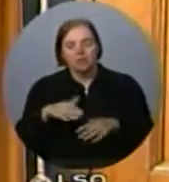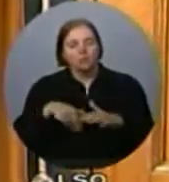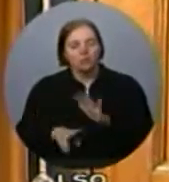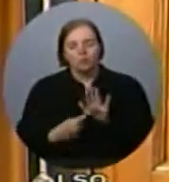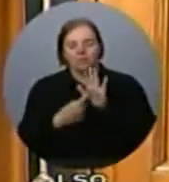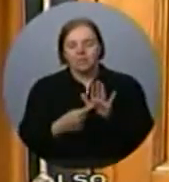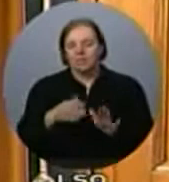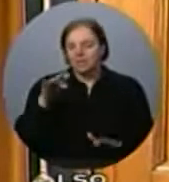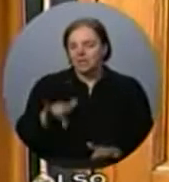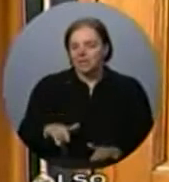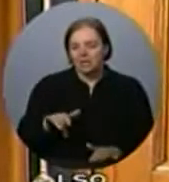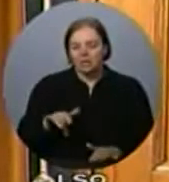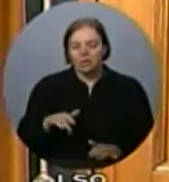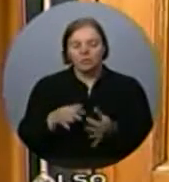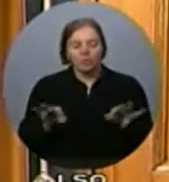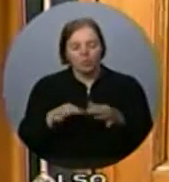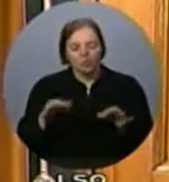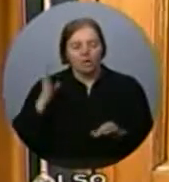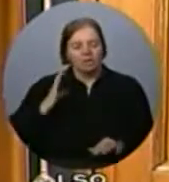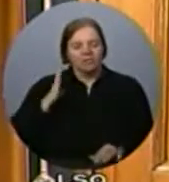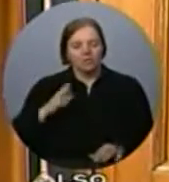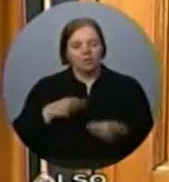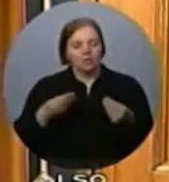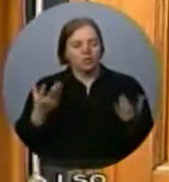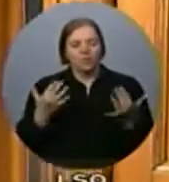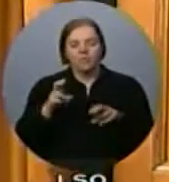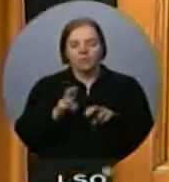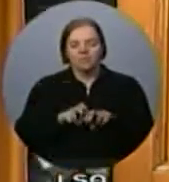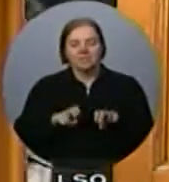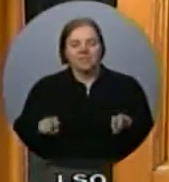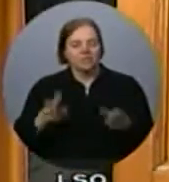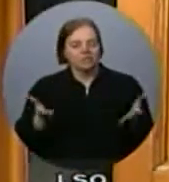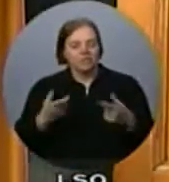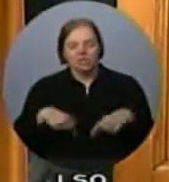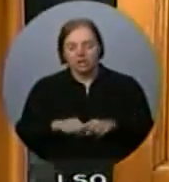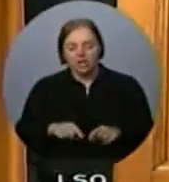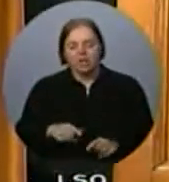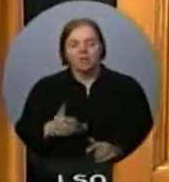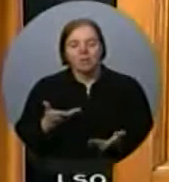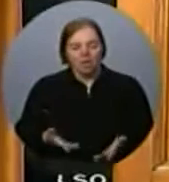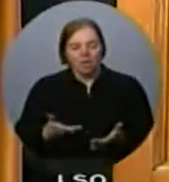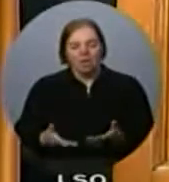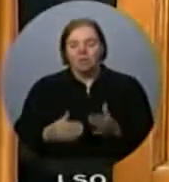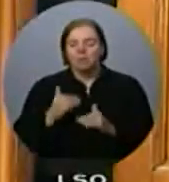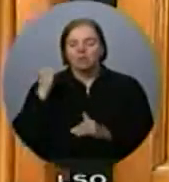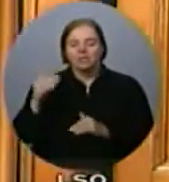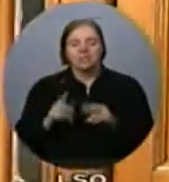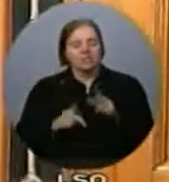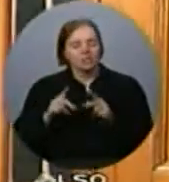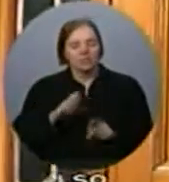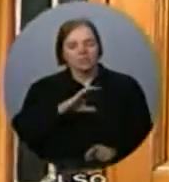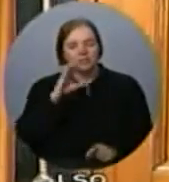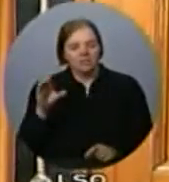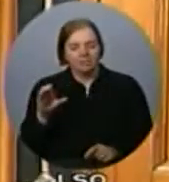and an out-of-date seat allocation formula. Under the current rules, a majority of Canadians will not only remain, but become